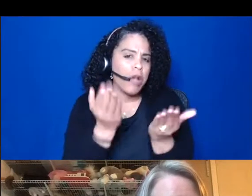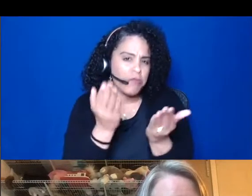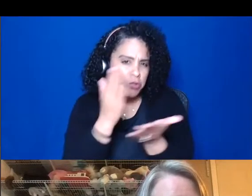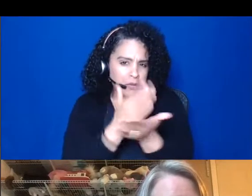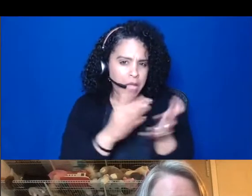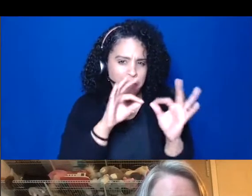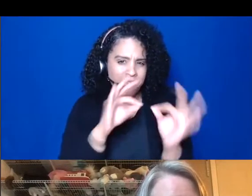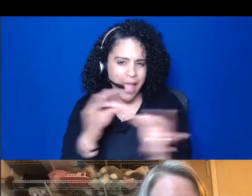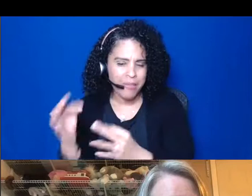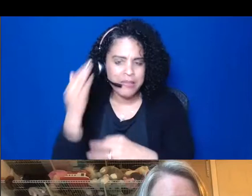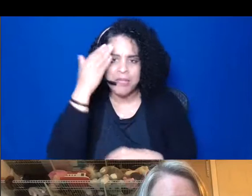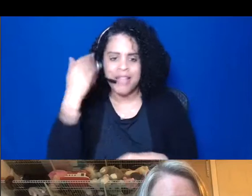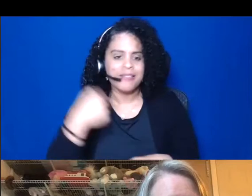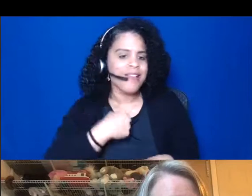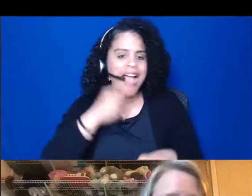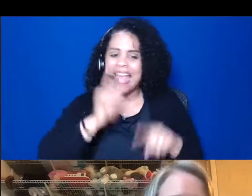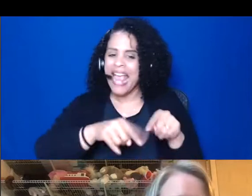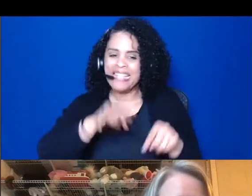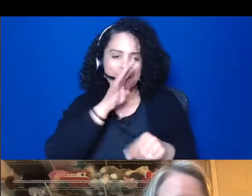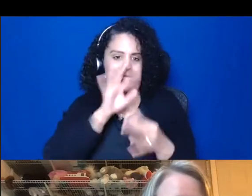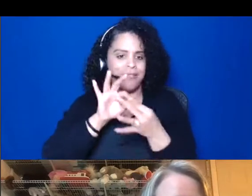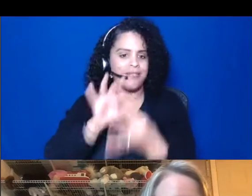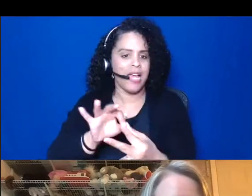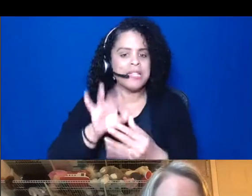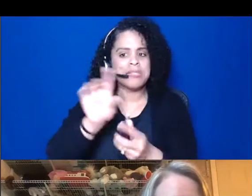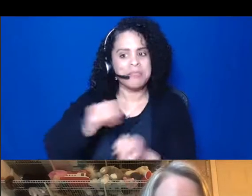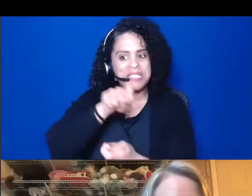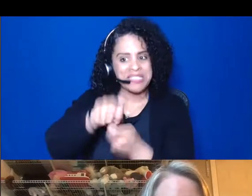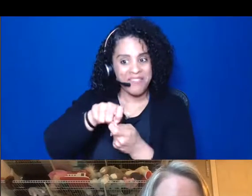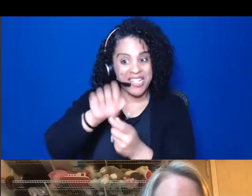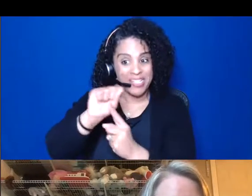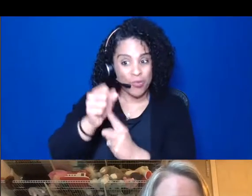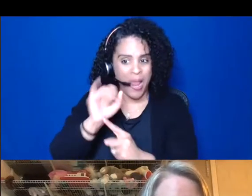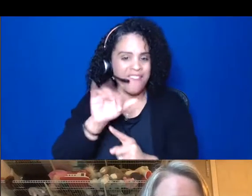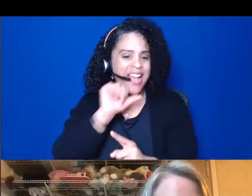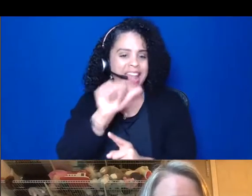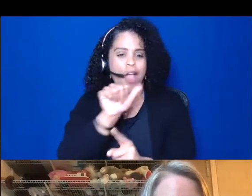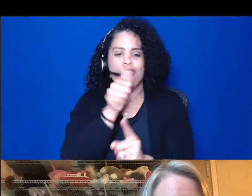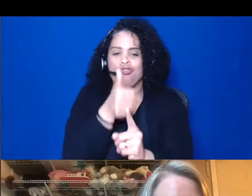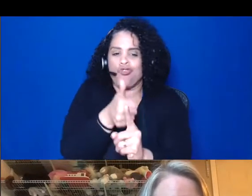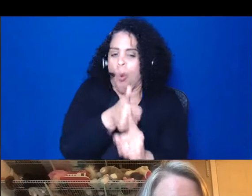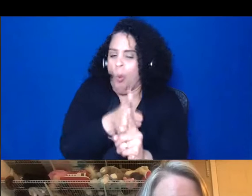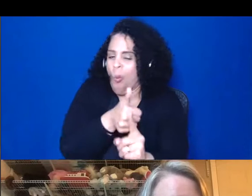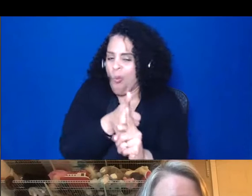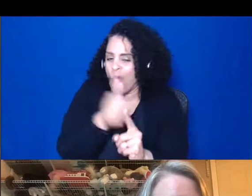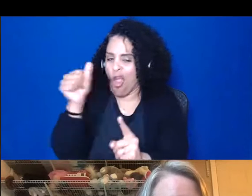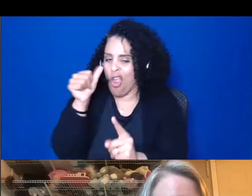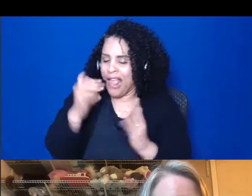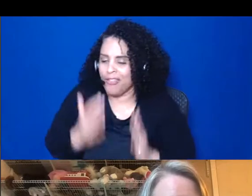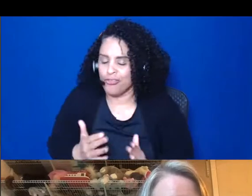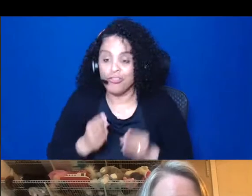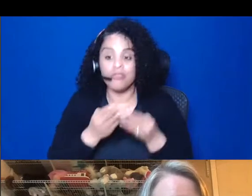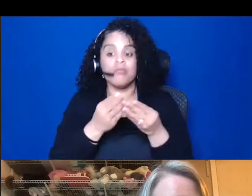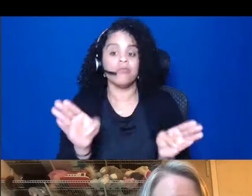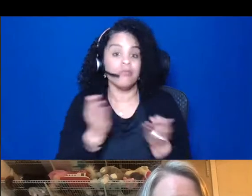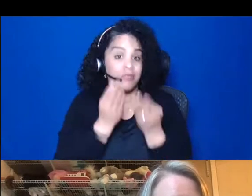because I can't speak to a specific situation if I'm not your own audiologist, but a general suggestion I would